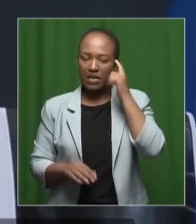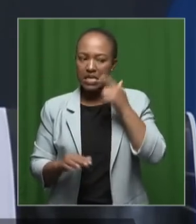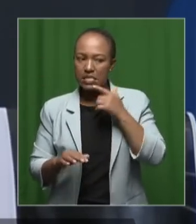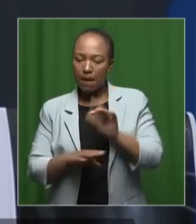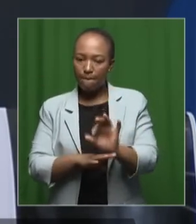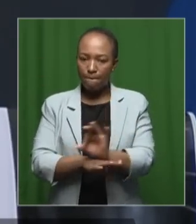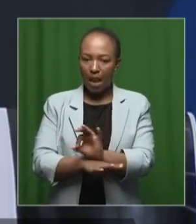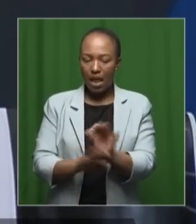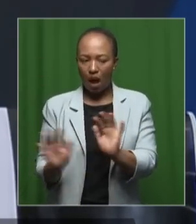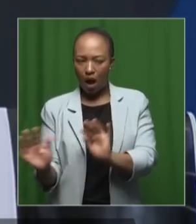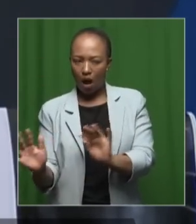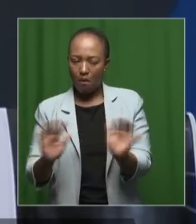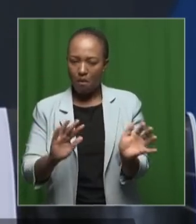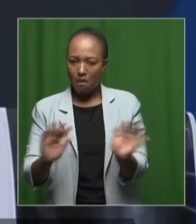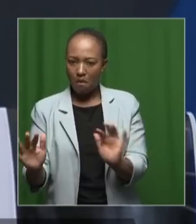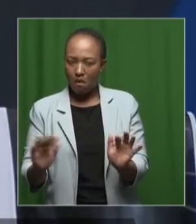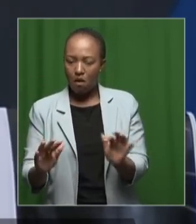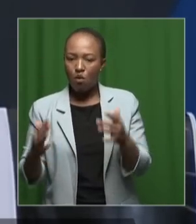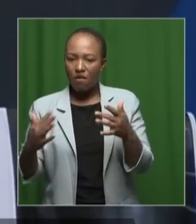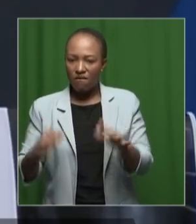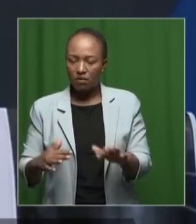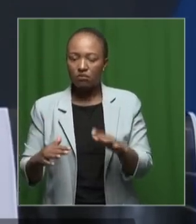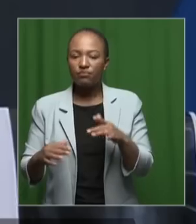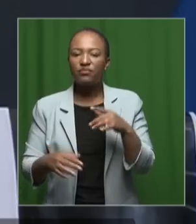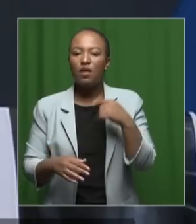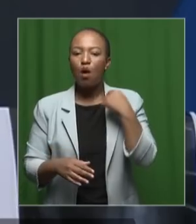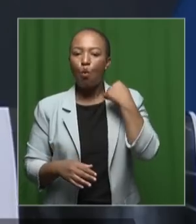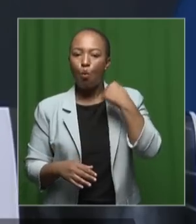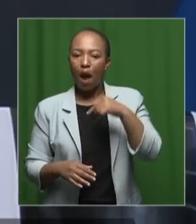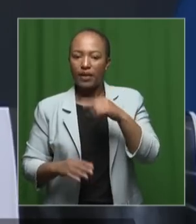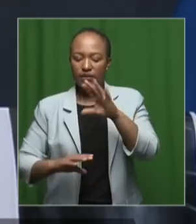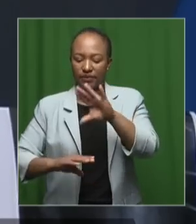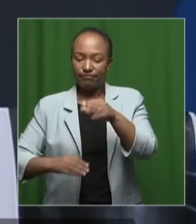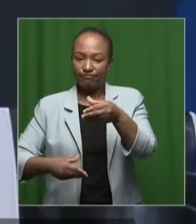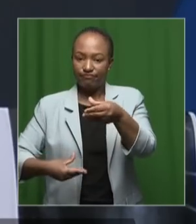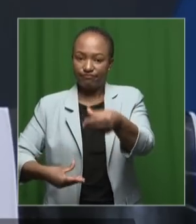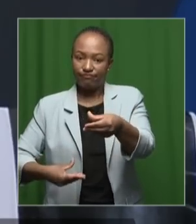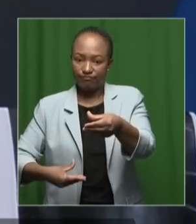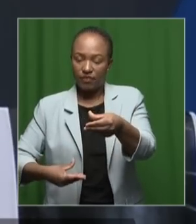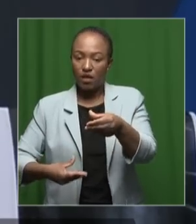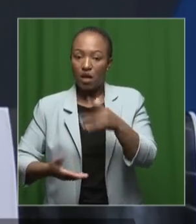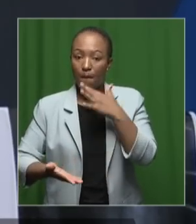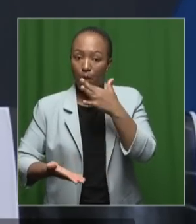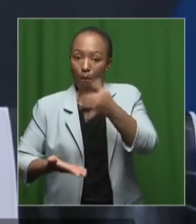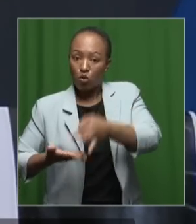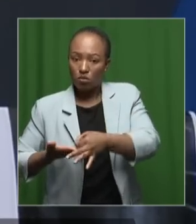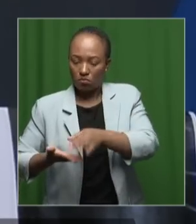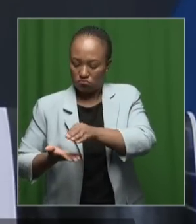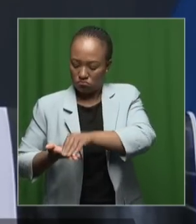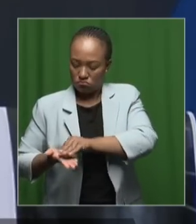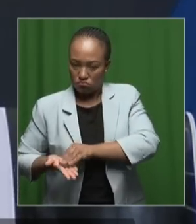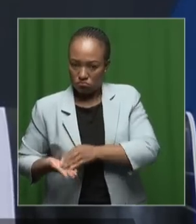that sobriety in our white paper and in all the proposals that we are making.